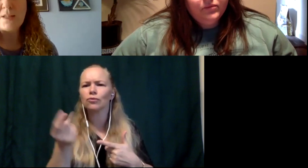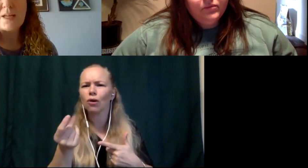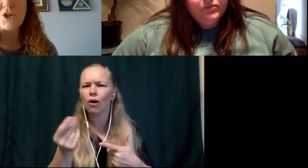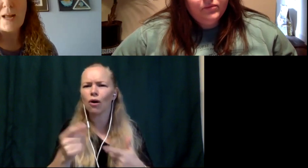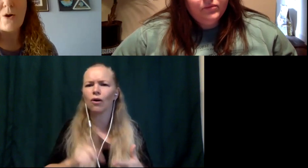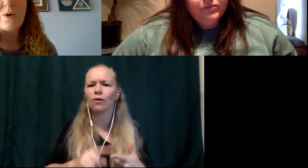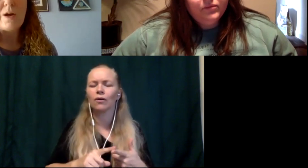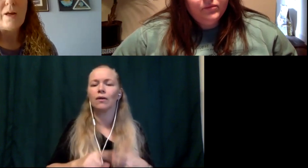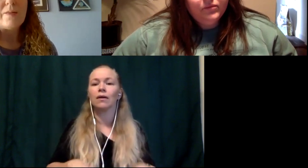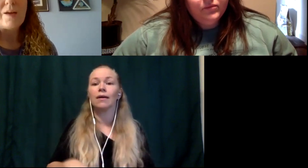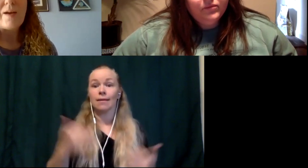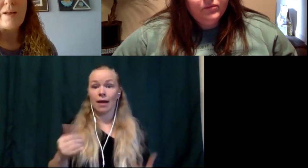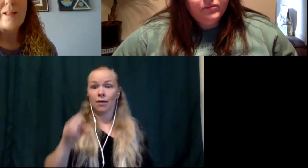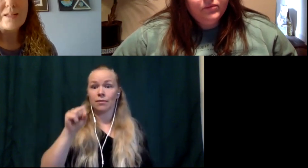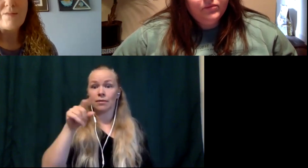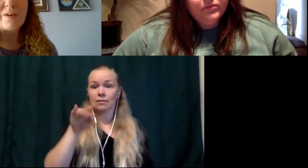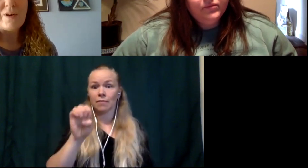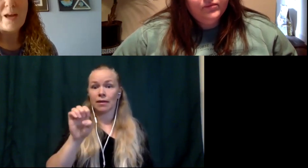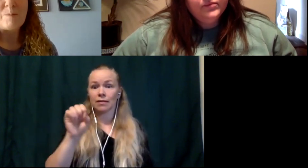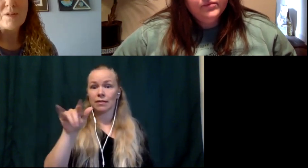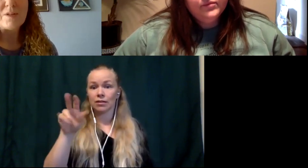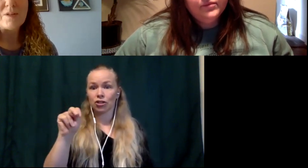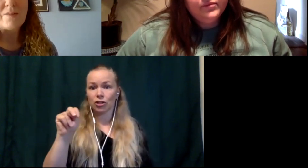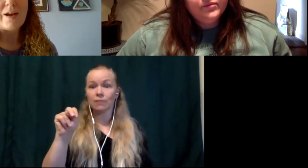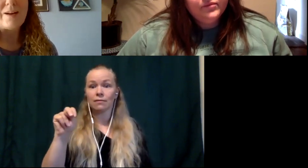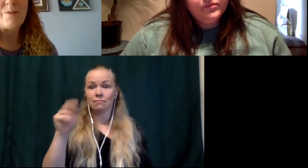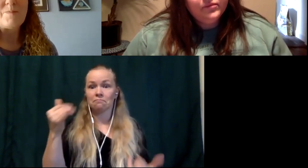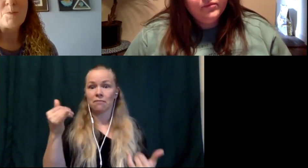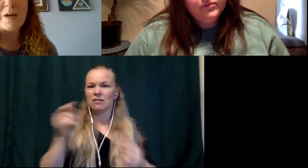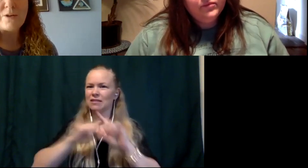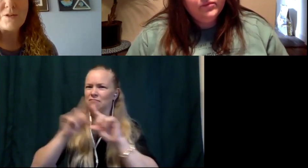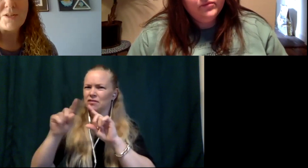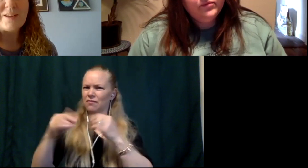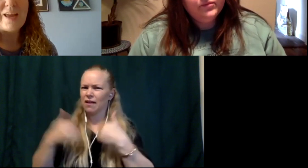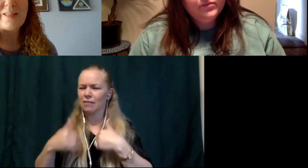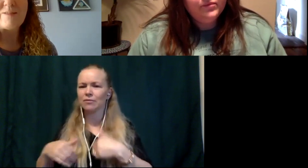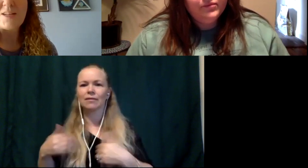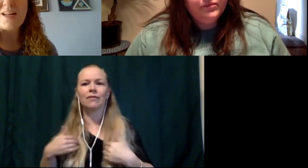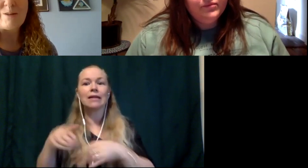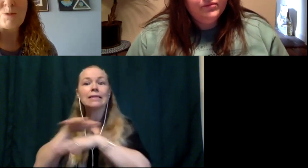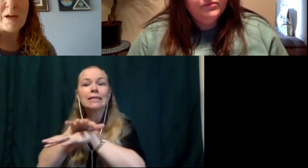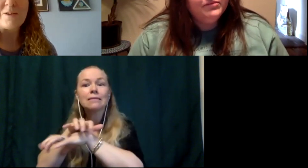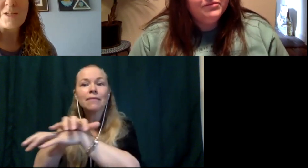On the space station now, they've had lots of different animals. They've had spiders, and they've